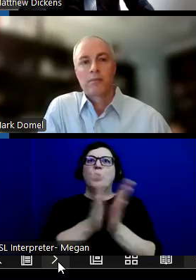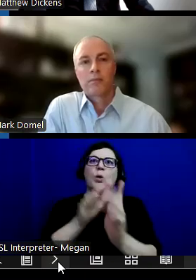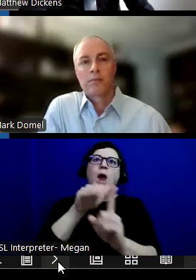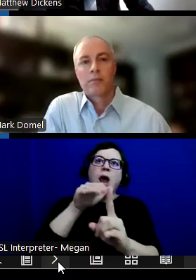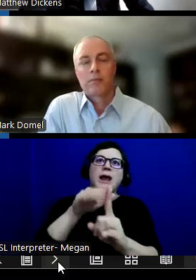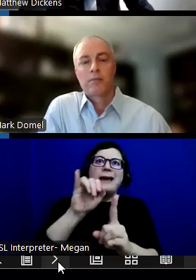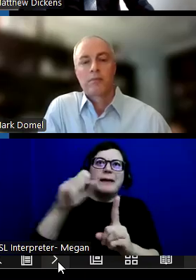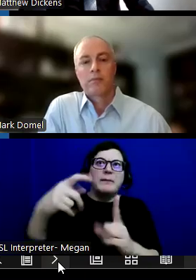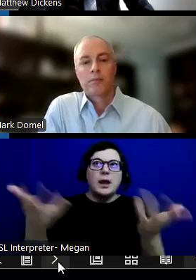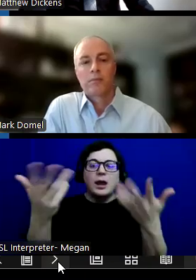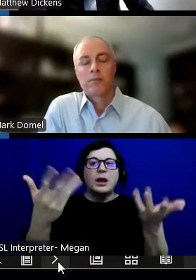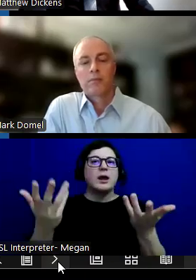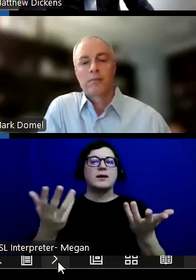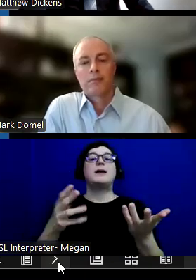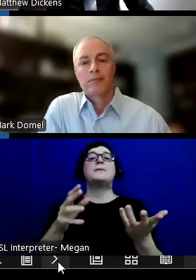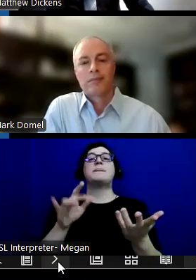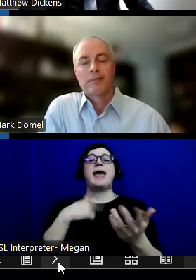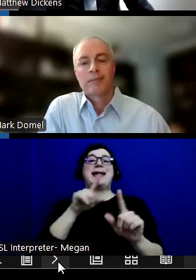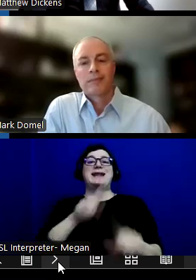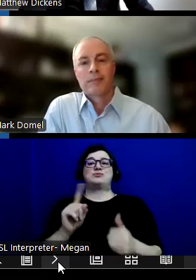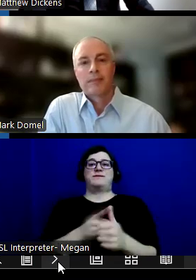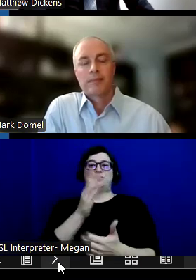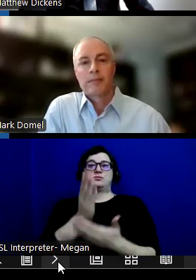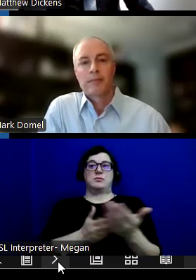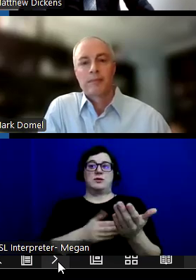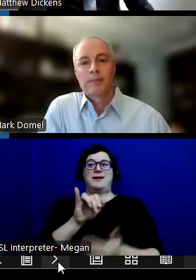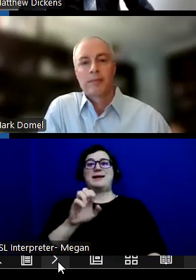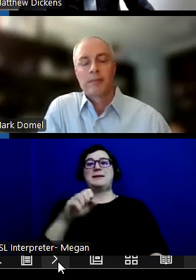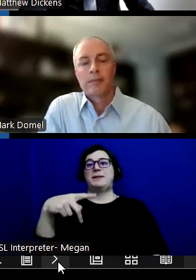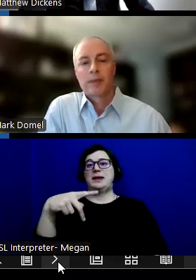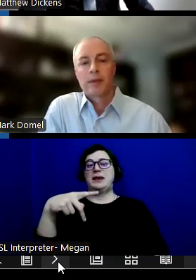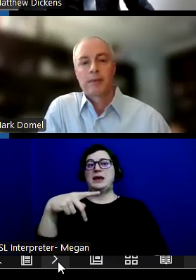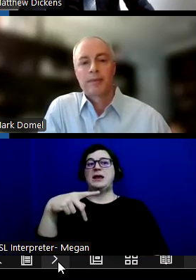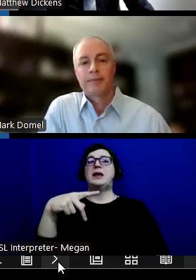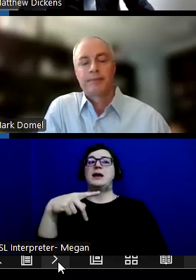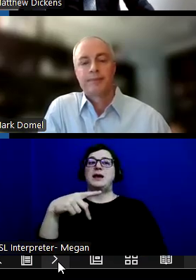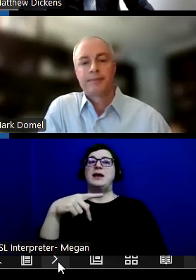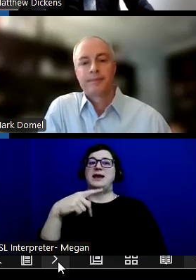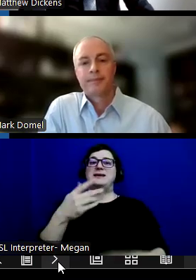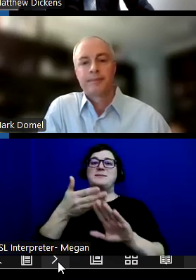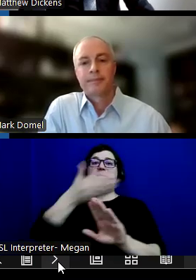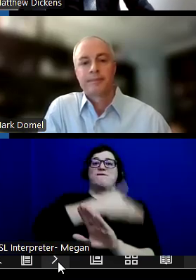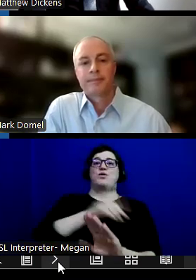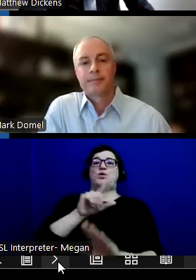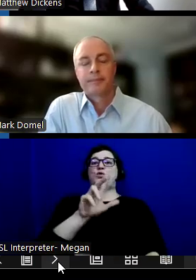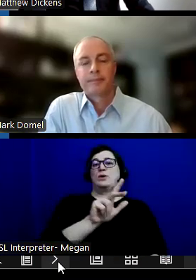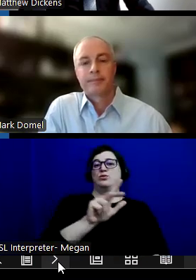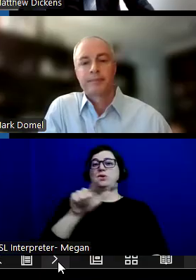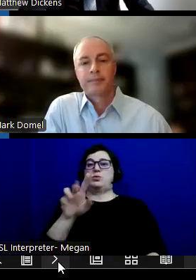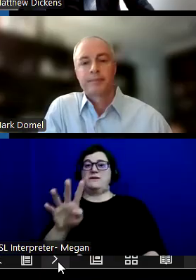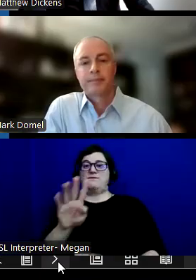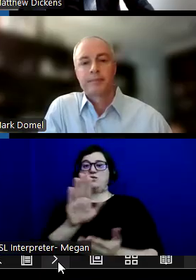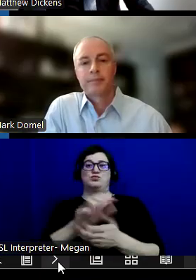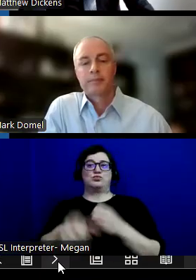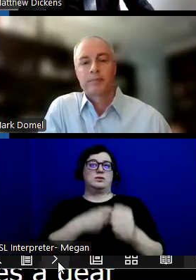I can answer that first part. Yes, if the IEP is older than 23-24 school year, they don't need to fill out the